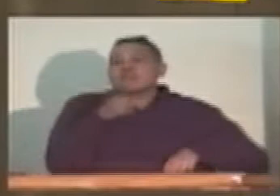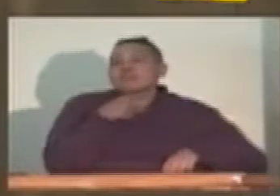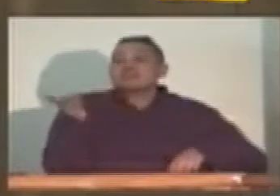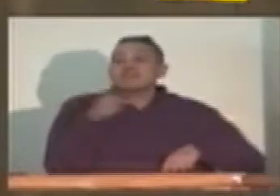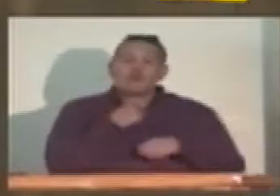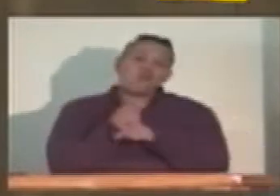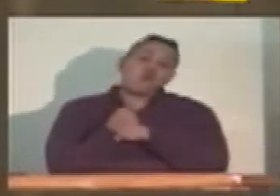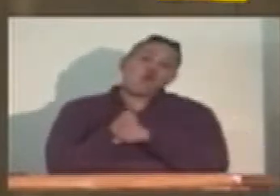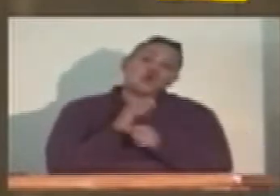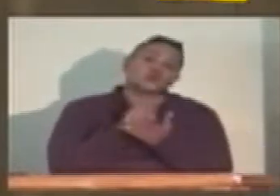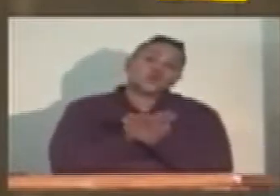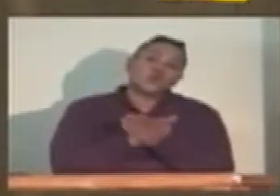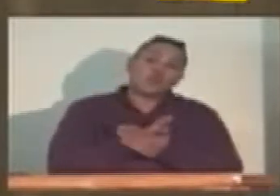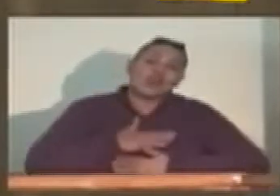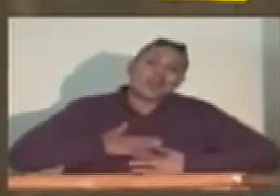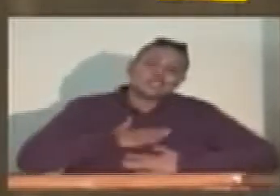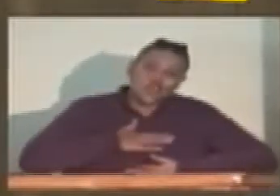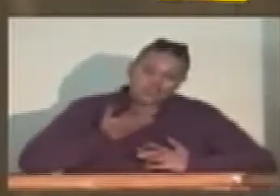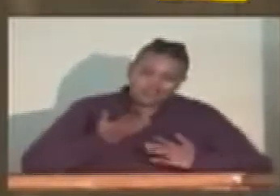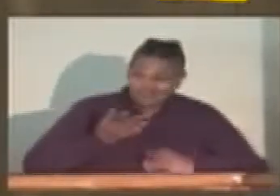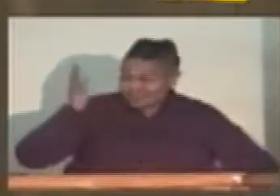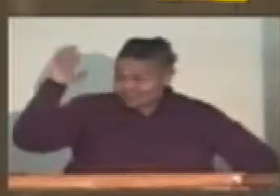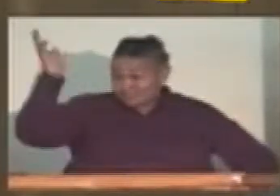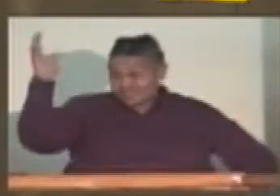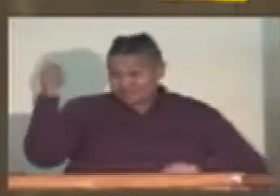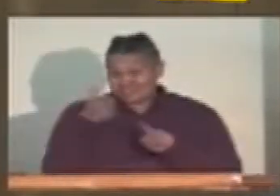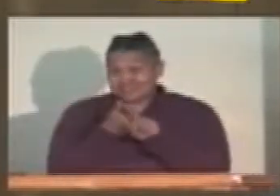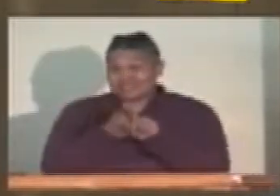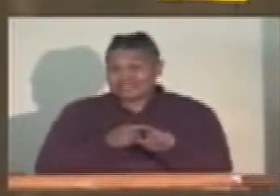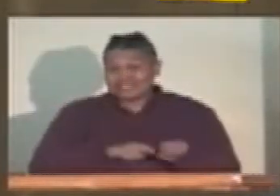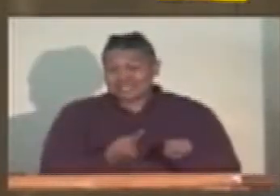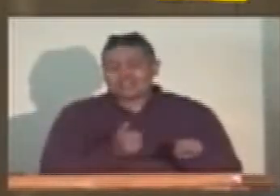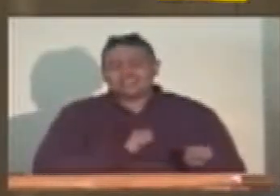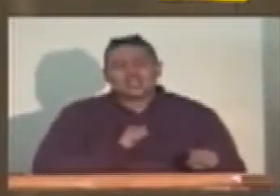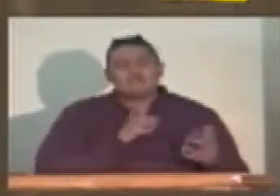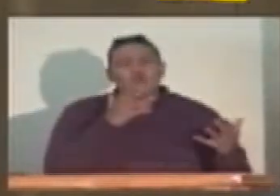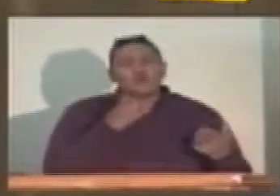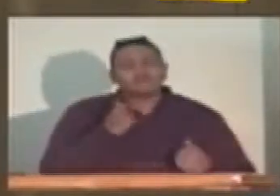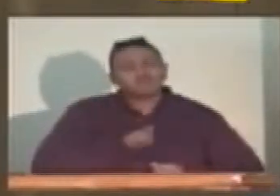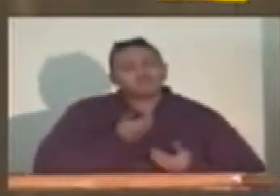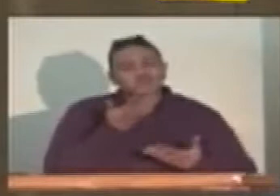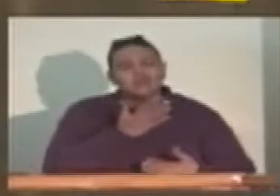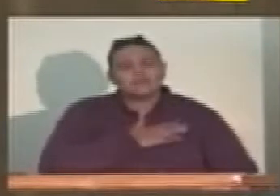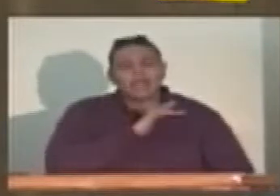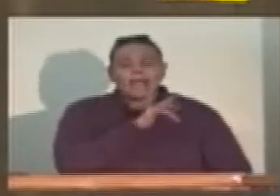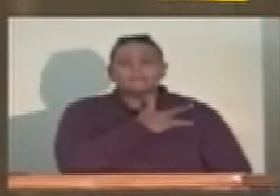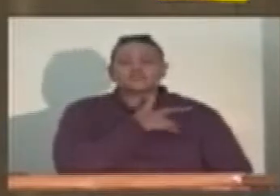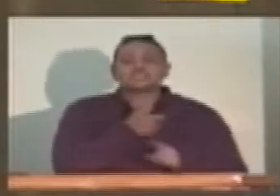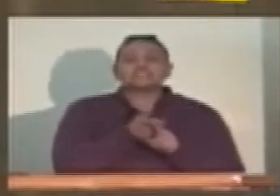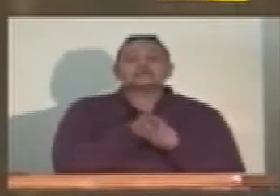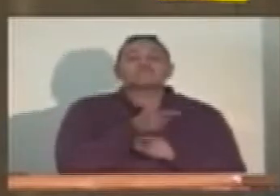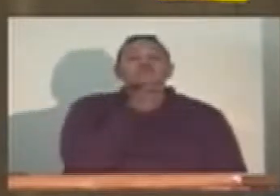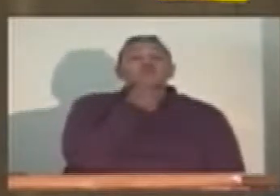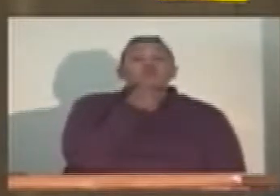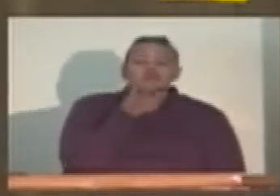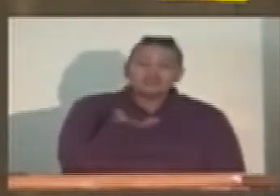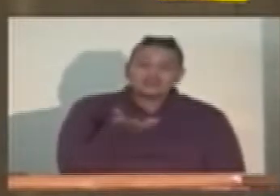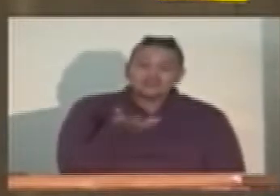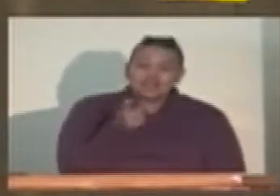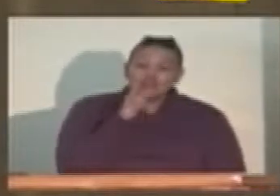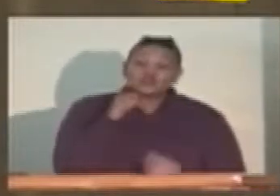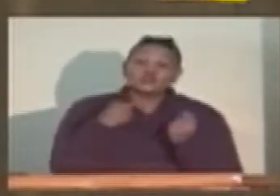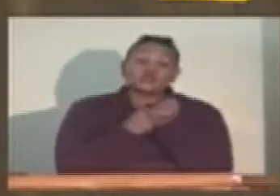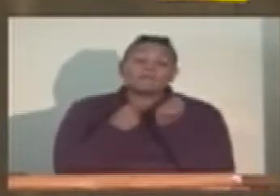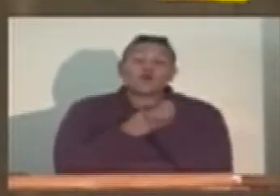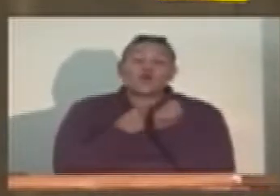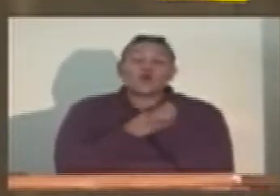Mr. Speaker, at the outset, I want to express my appreciation to and